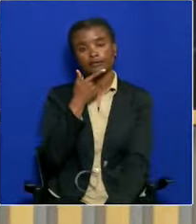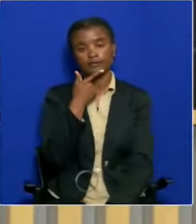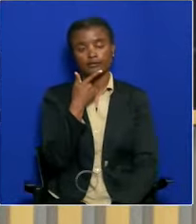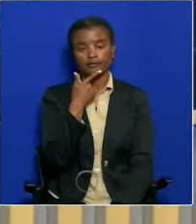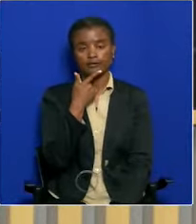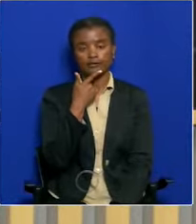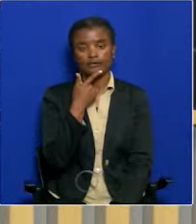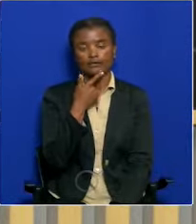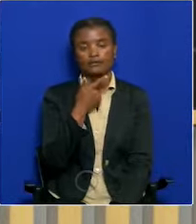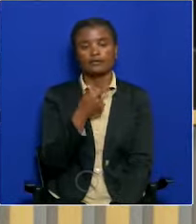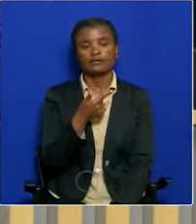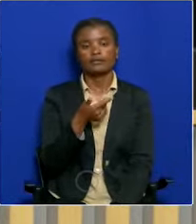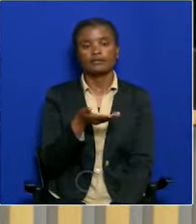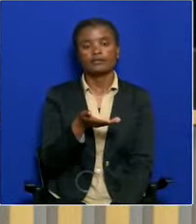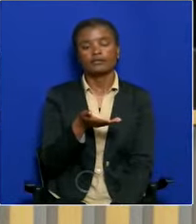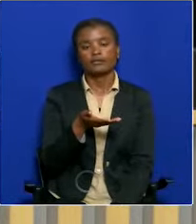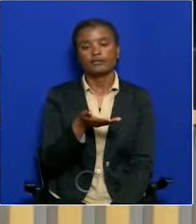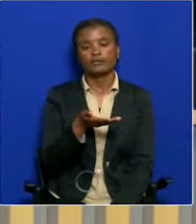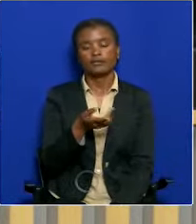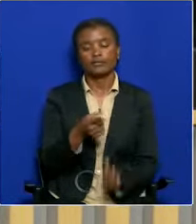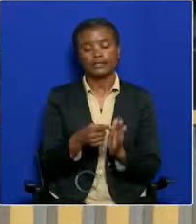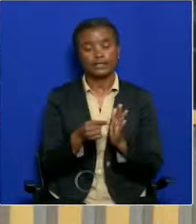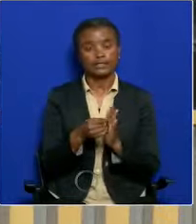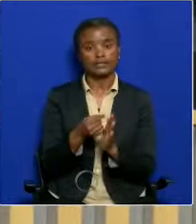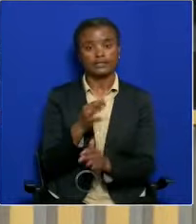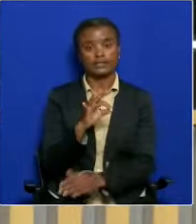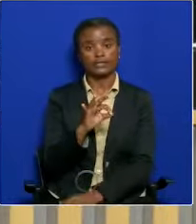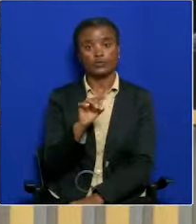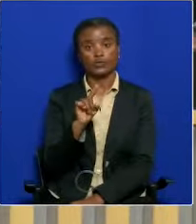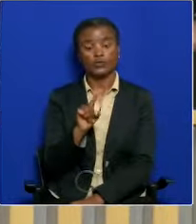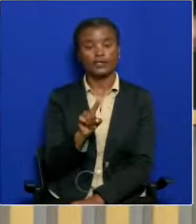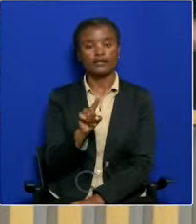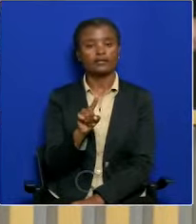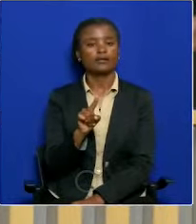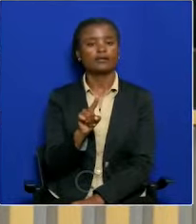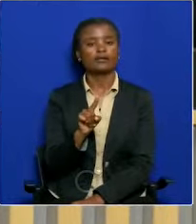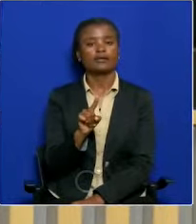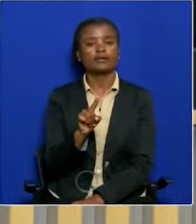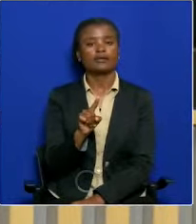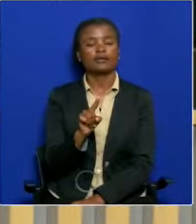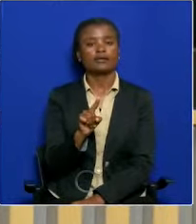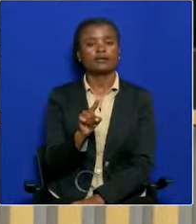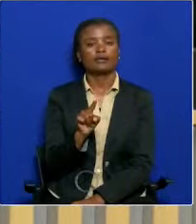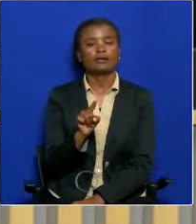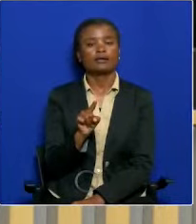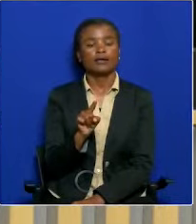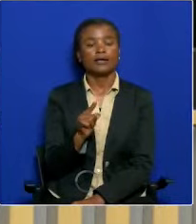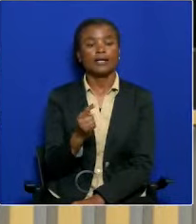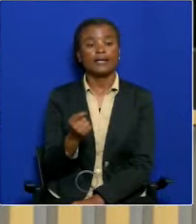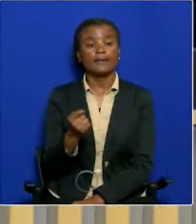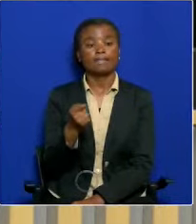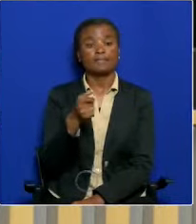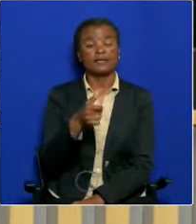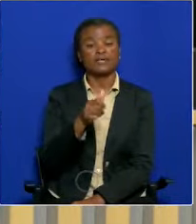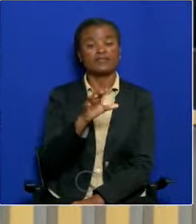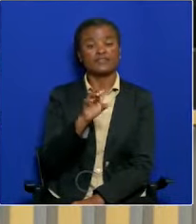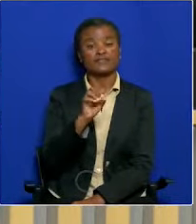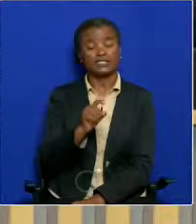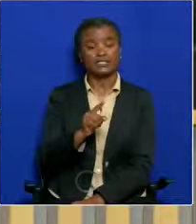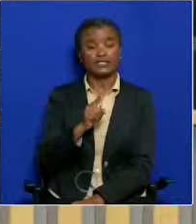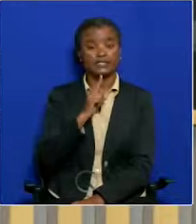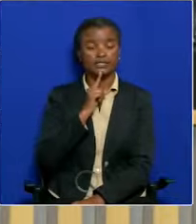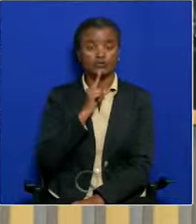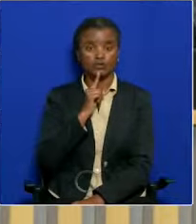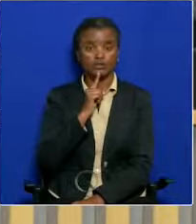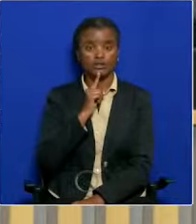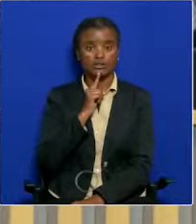that's the 31st, there's payment of 50,000 rand to complete the amount of